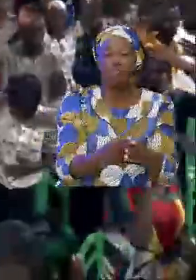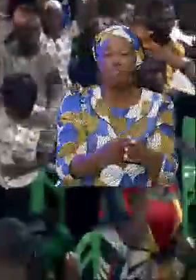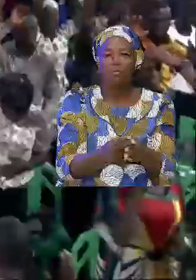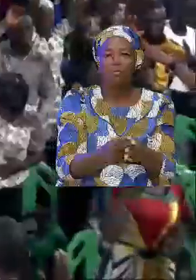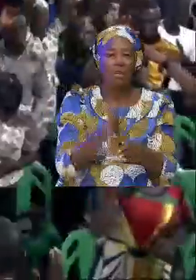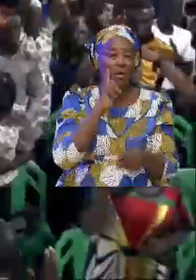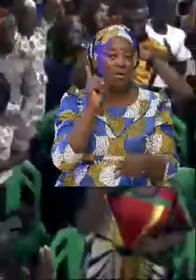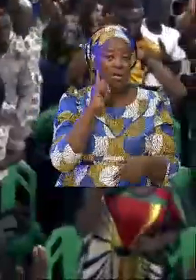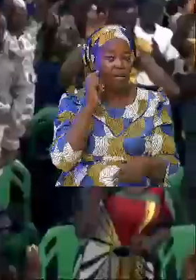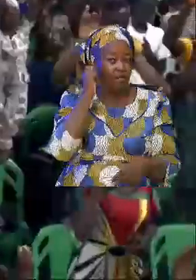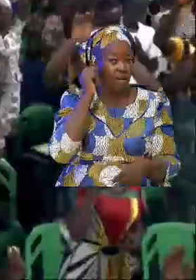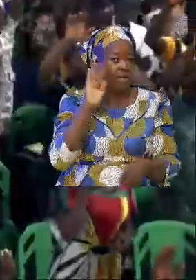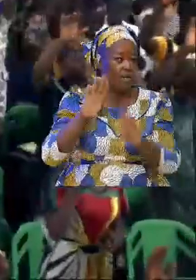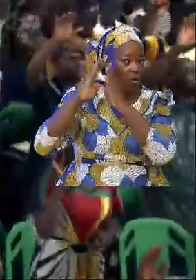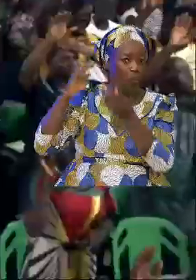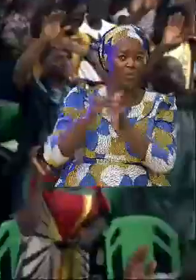Blind eyes will open.